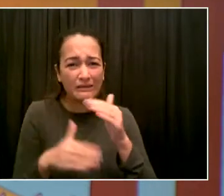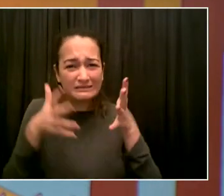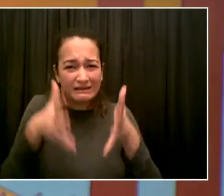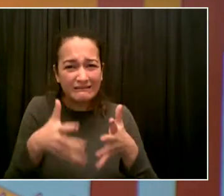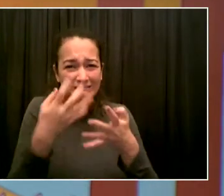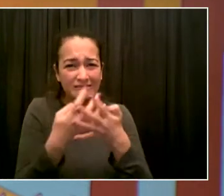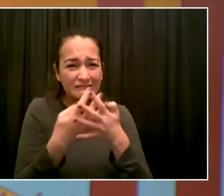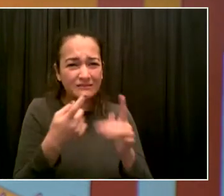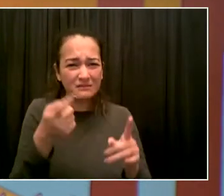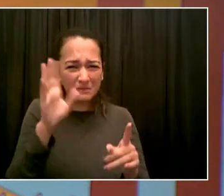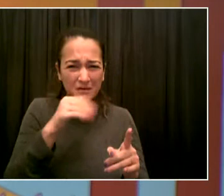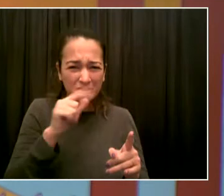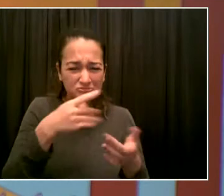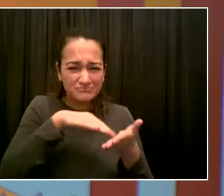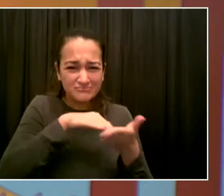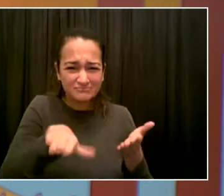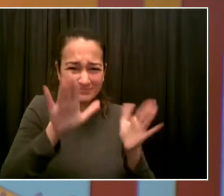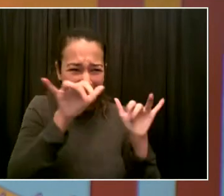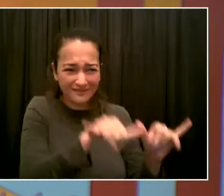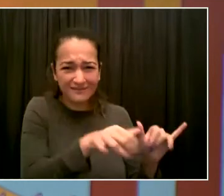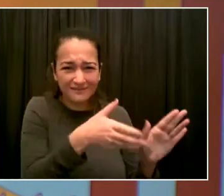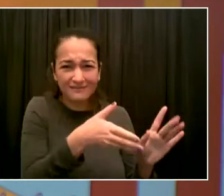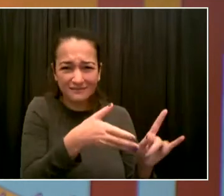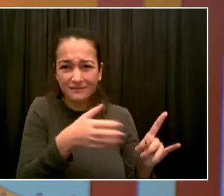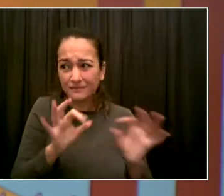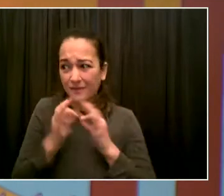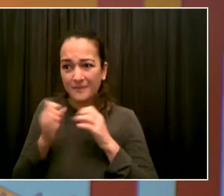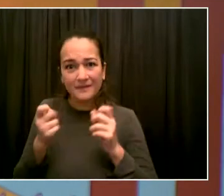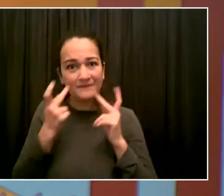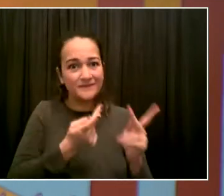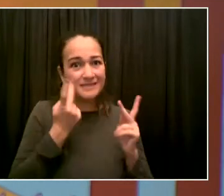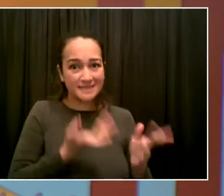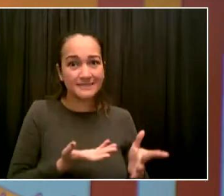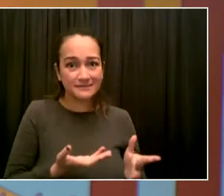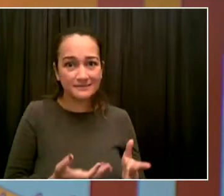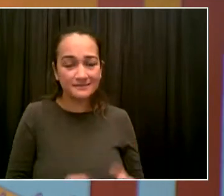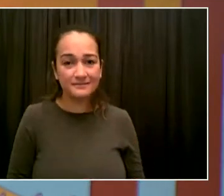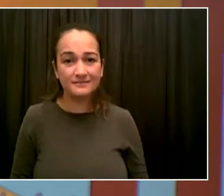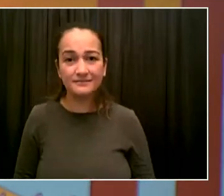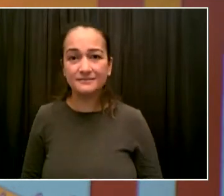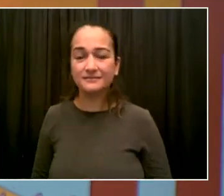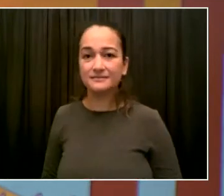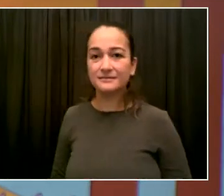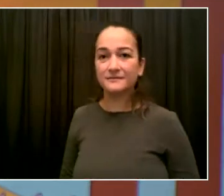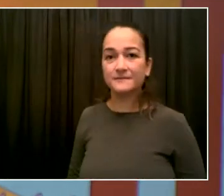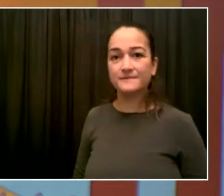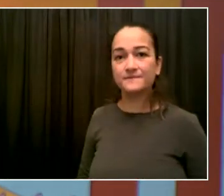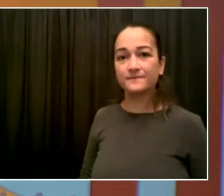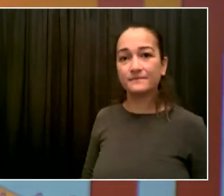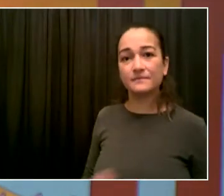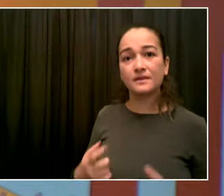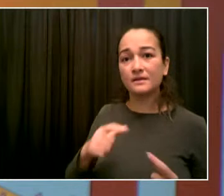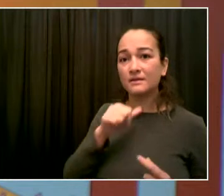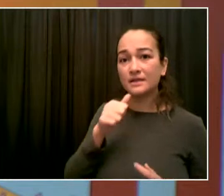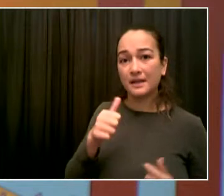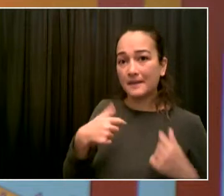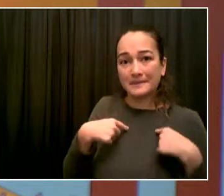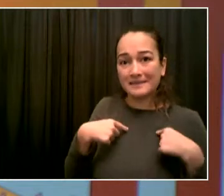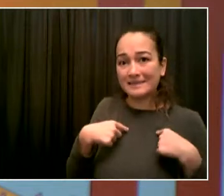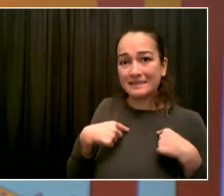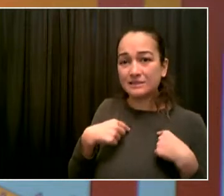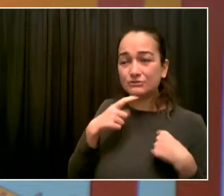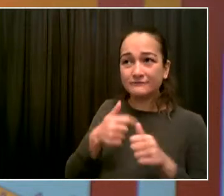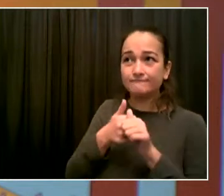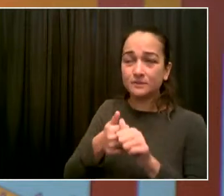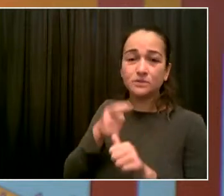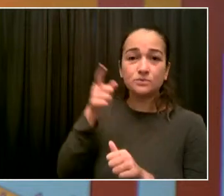jails if there's an alternative. But also remember, a lot of what we're talking here, less is more, is avoiding both folks being in jail